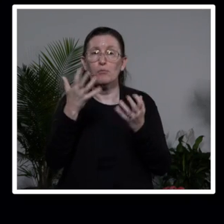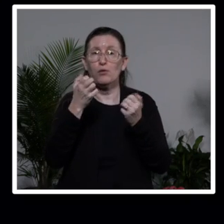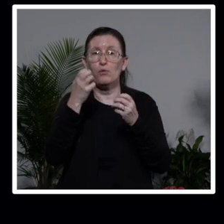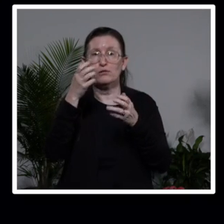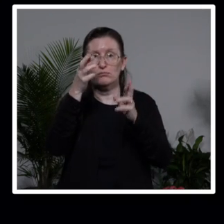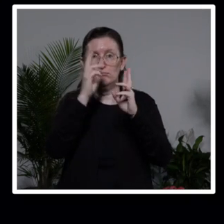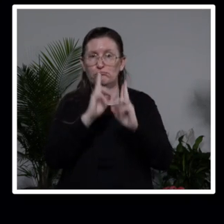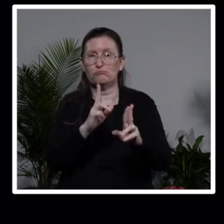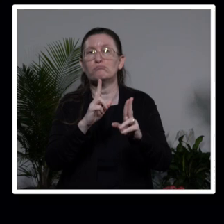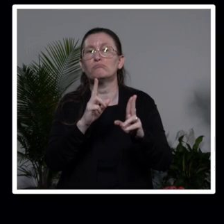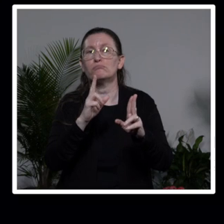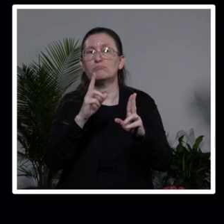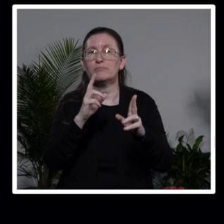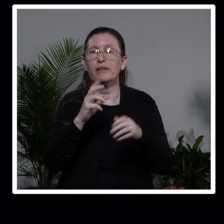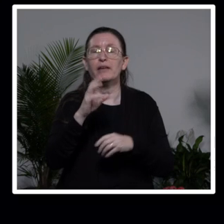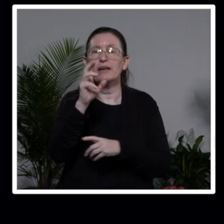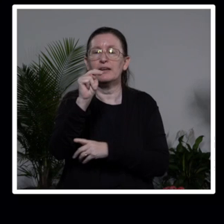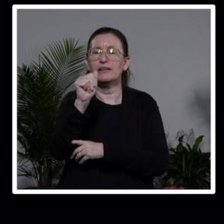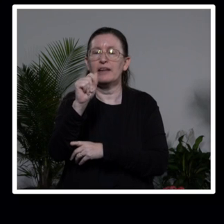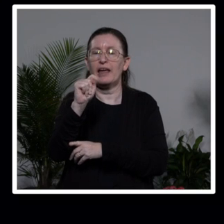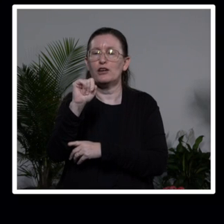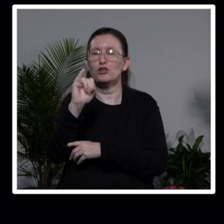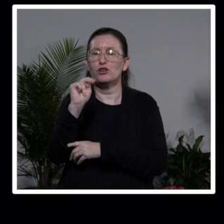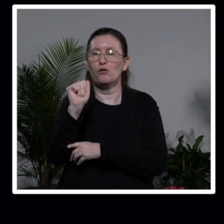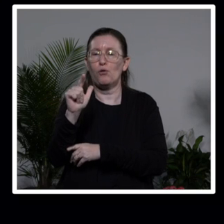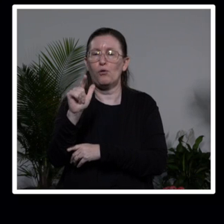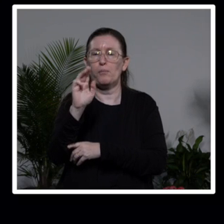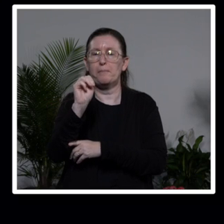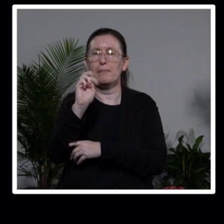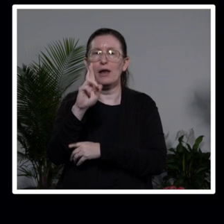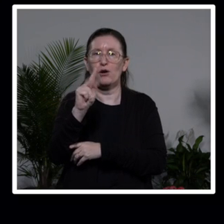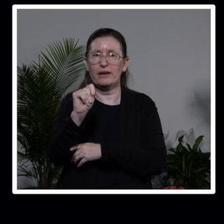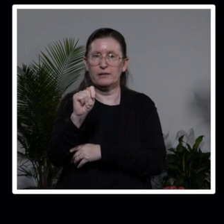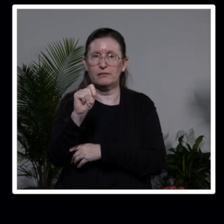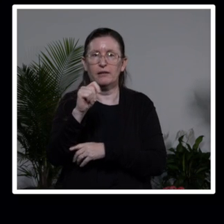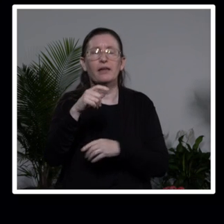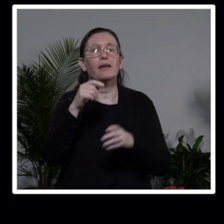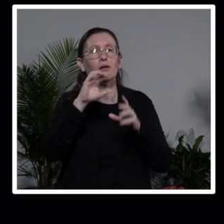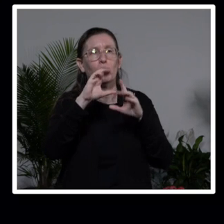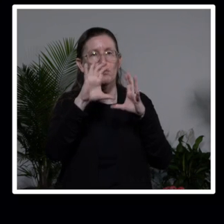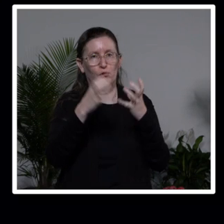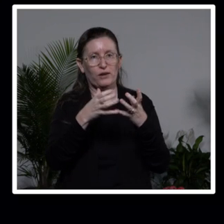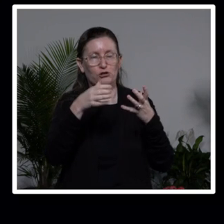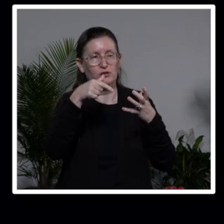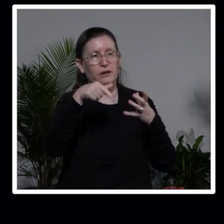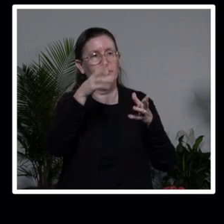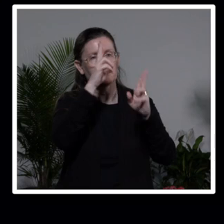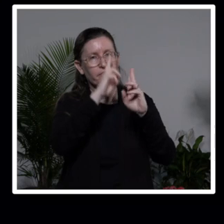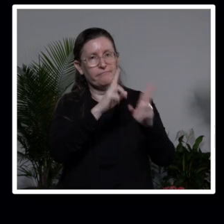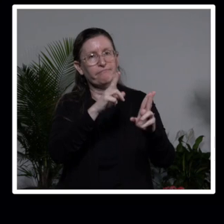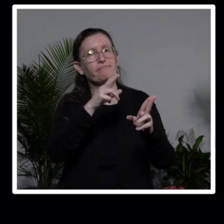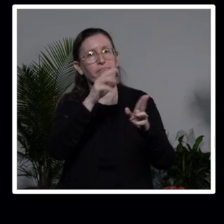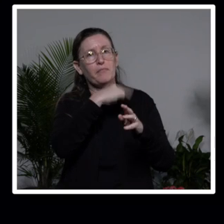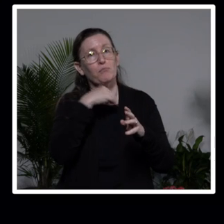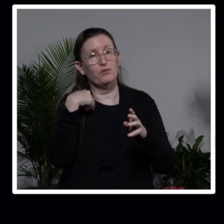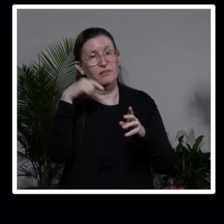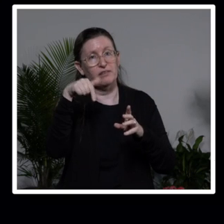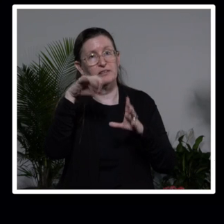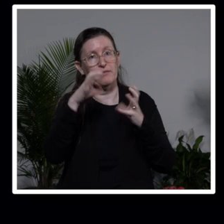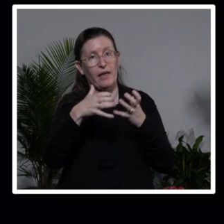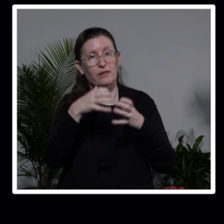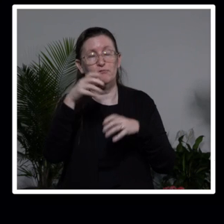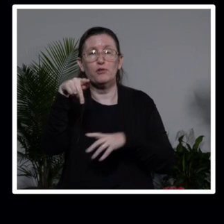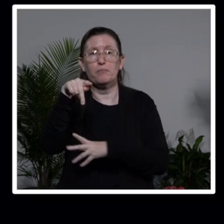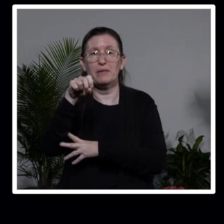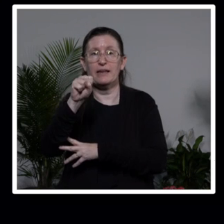our National Merit Scholars. The National Merit Corporation has recognized 3 members of this class for outstanding scores on